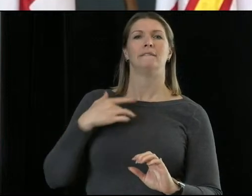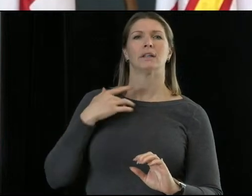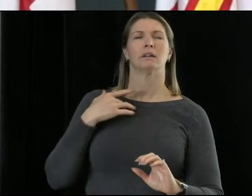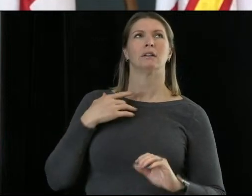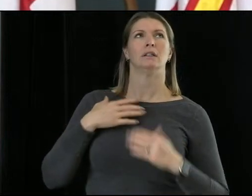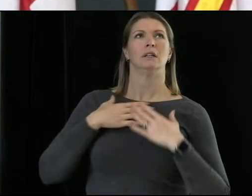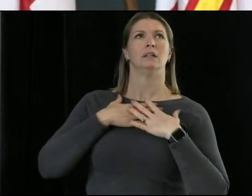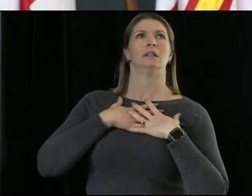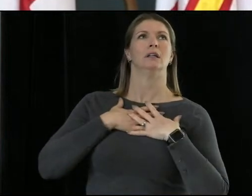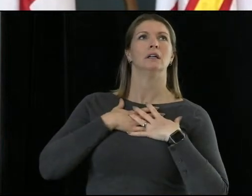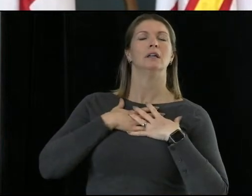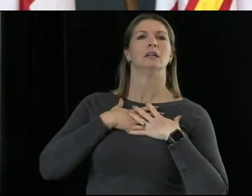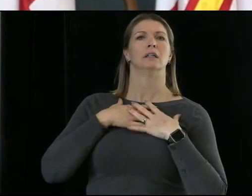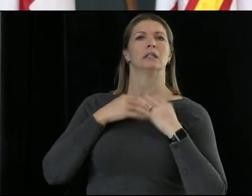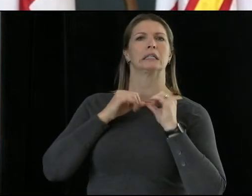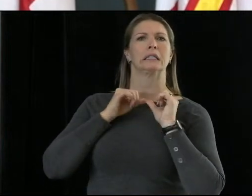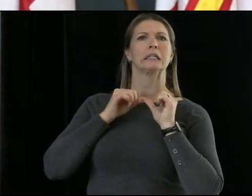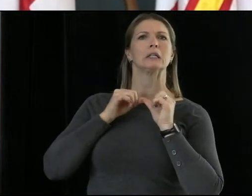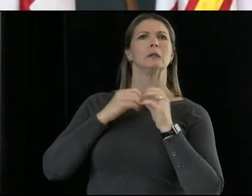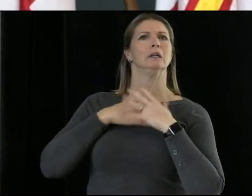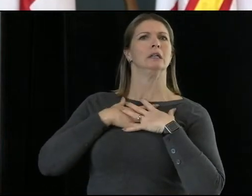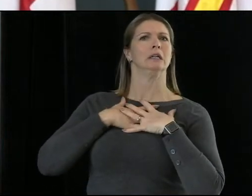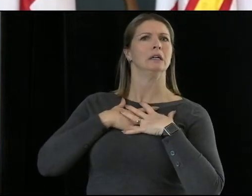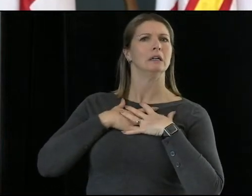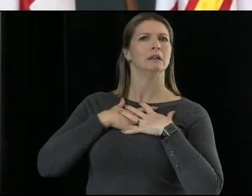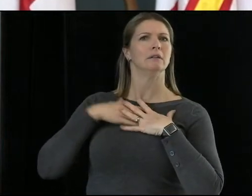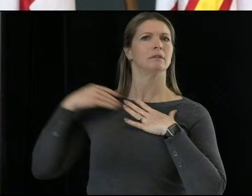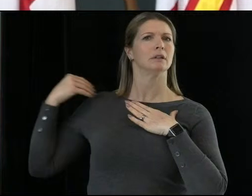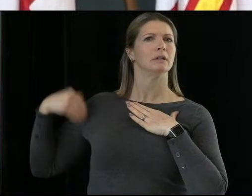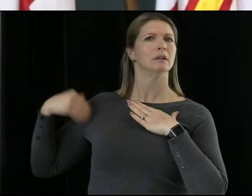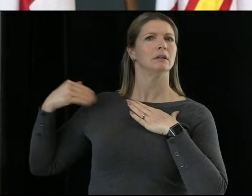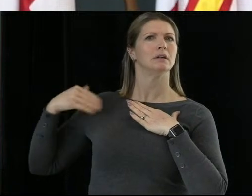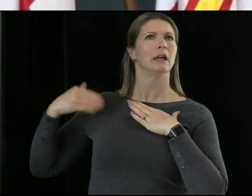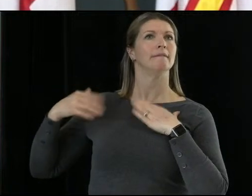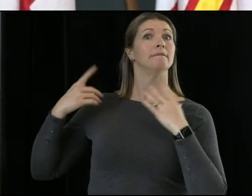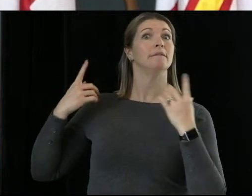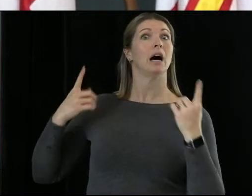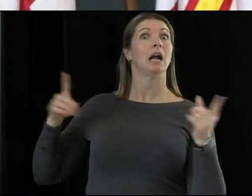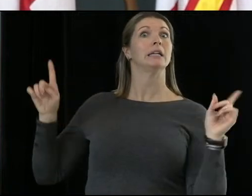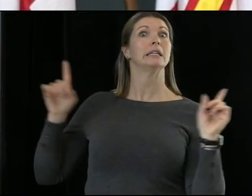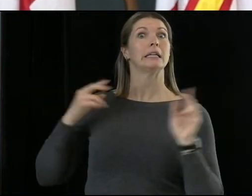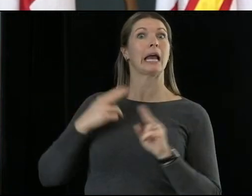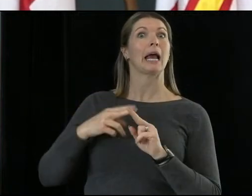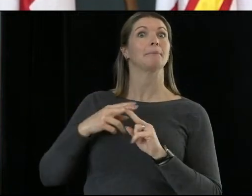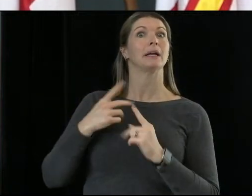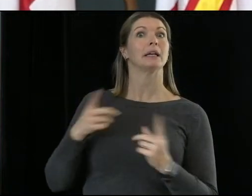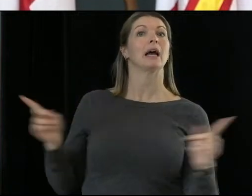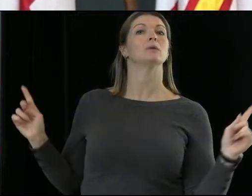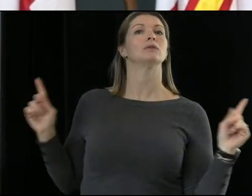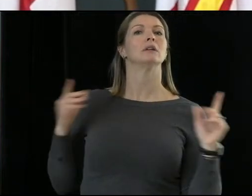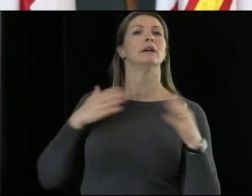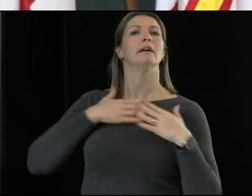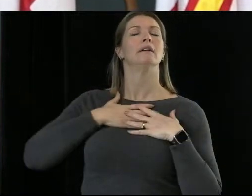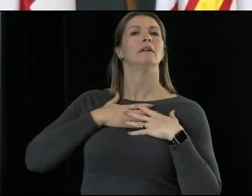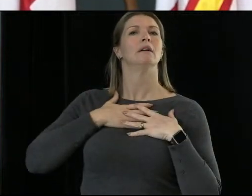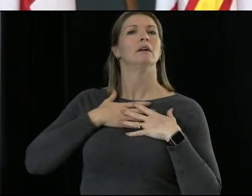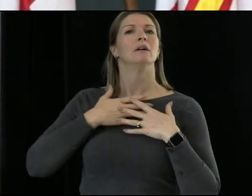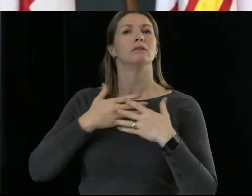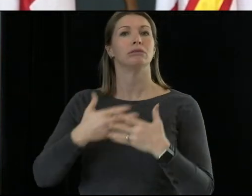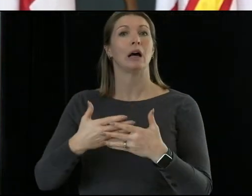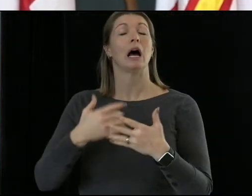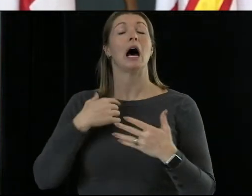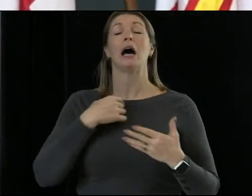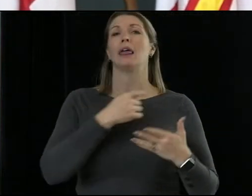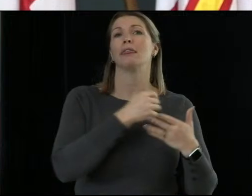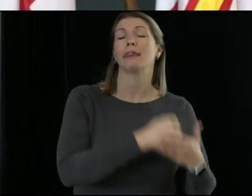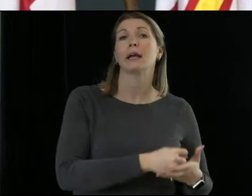of his existence that had imprisoned me in that traumatic past. Despite the passage of time and the efforts I invested in therapy,